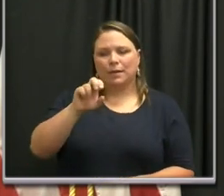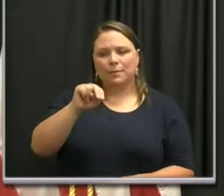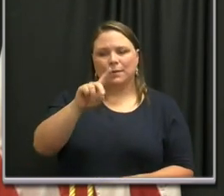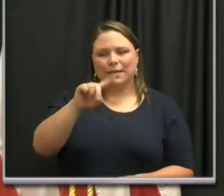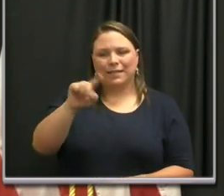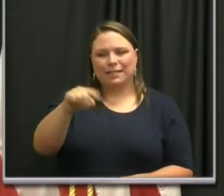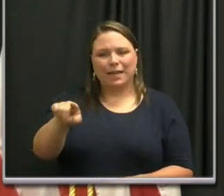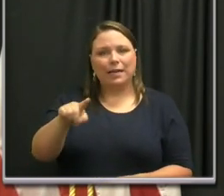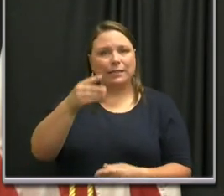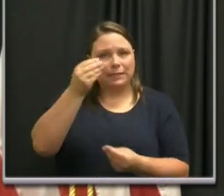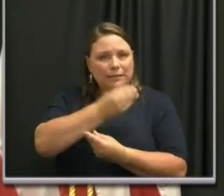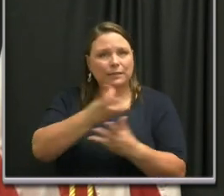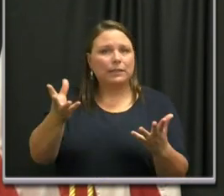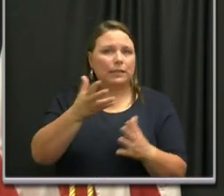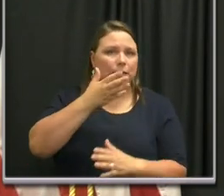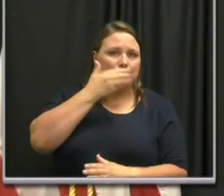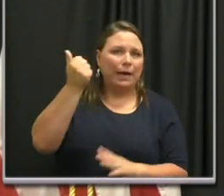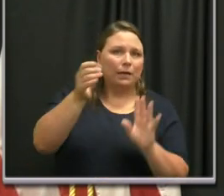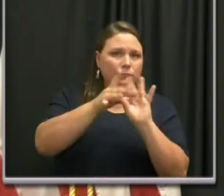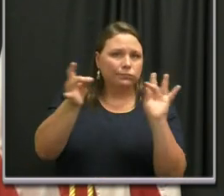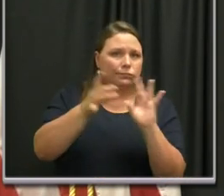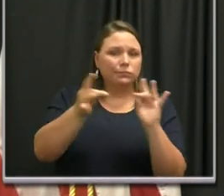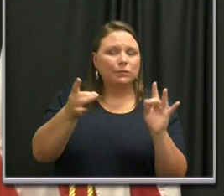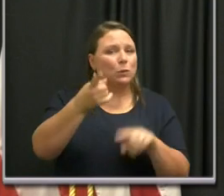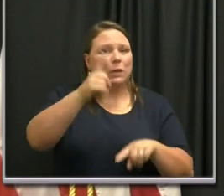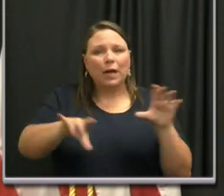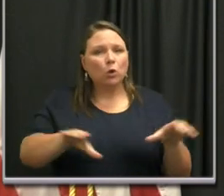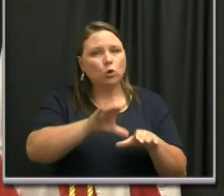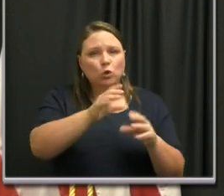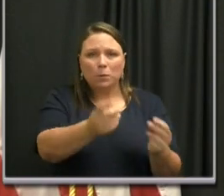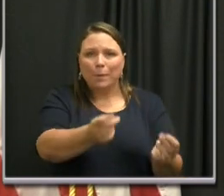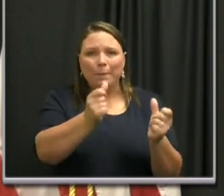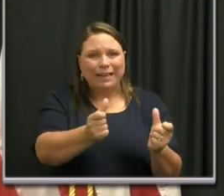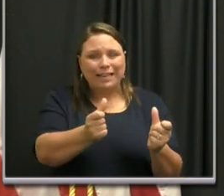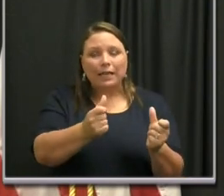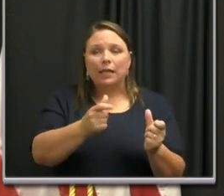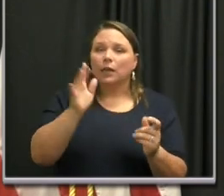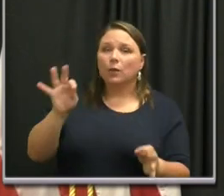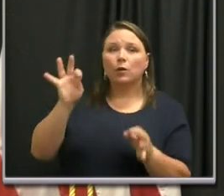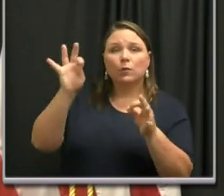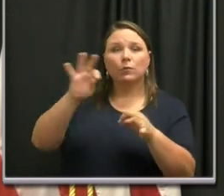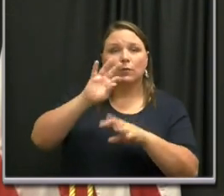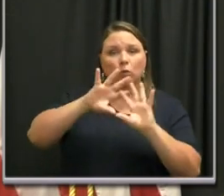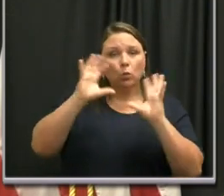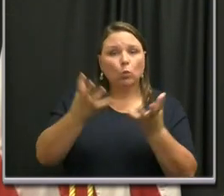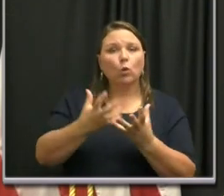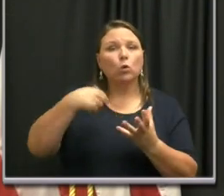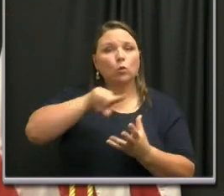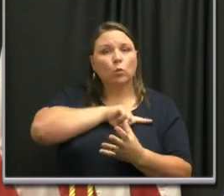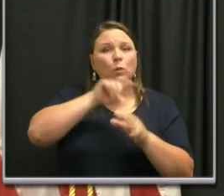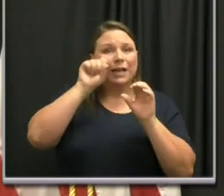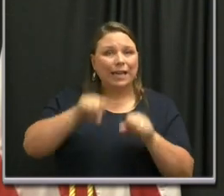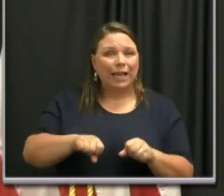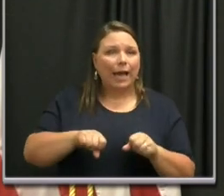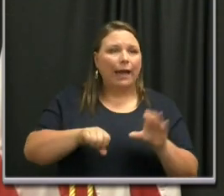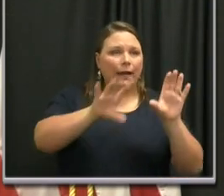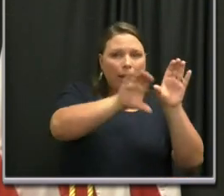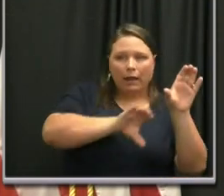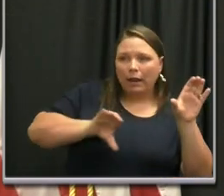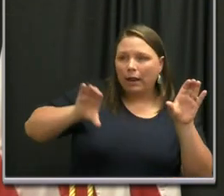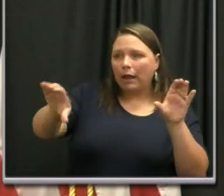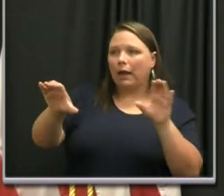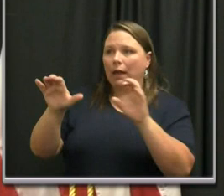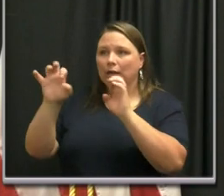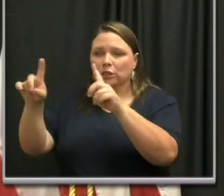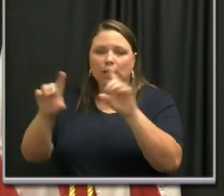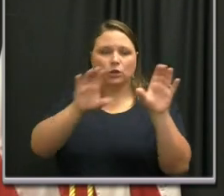do overnight. In a perfect world, we could devote resources to other things. It's been talked about education, healthcare, all